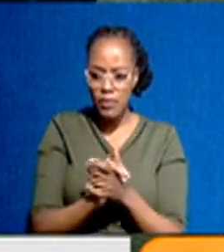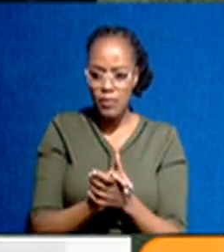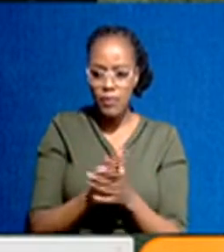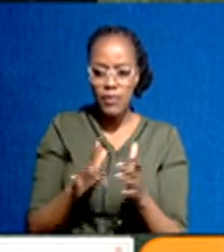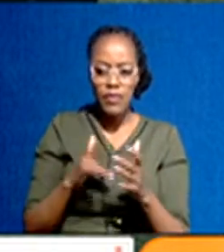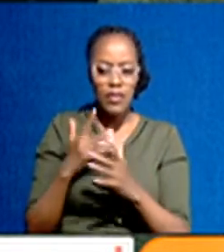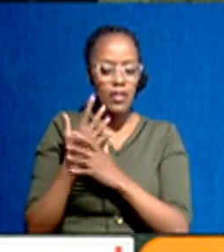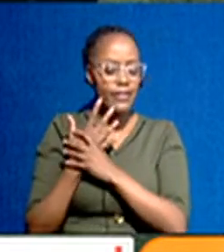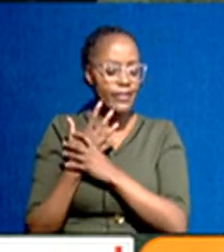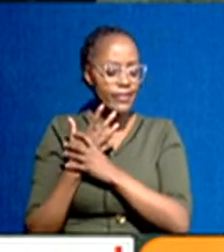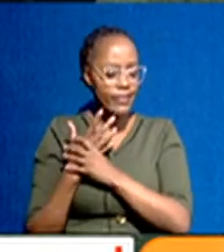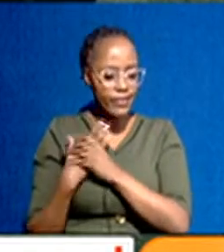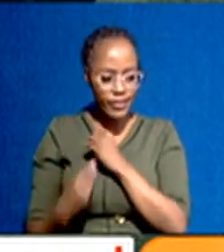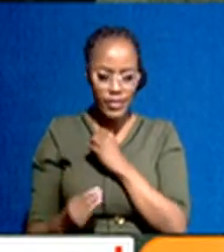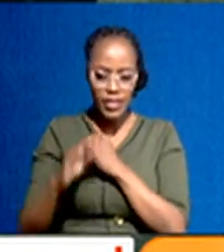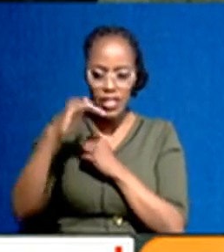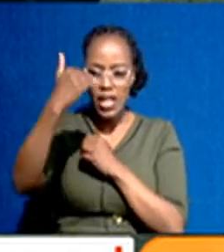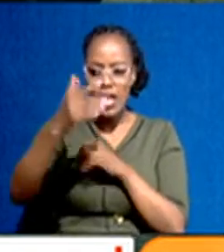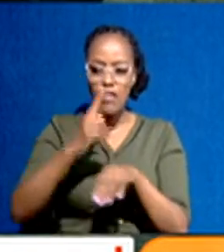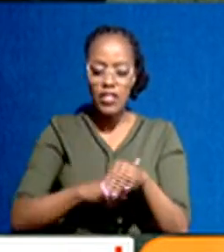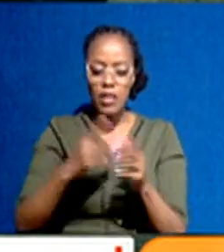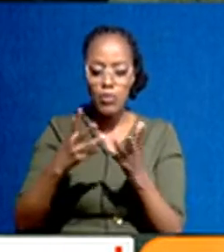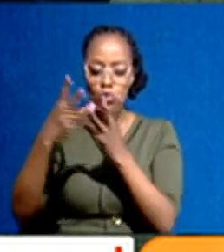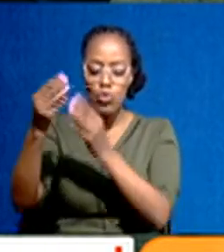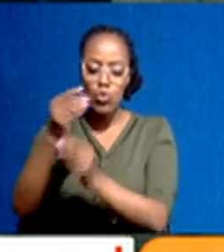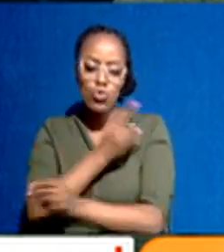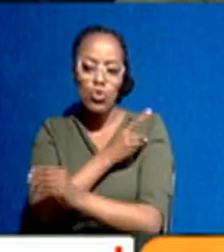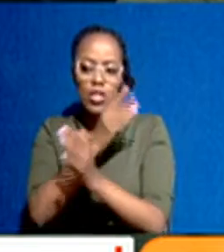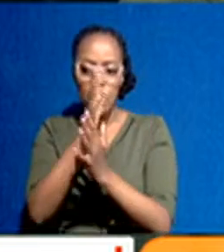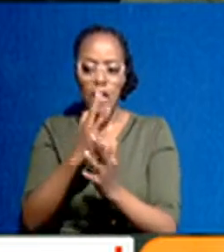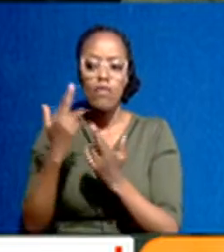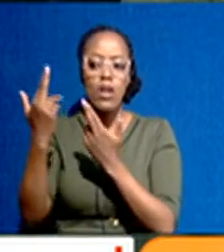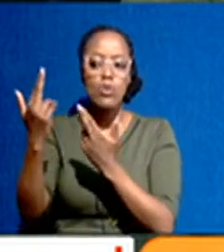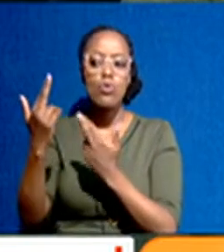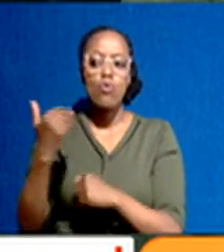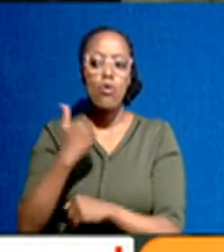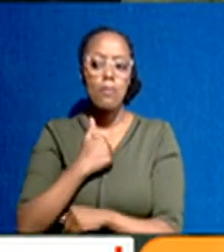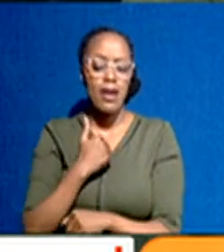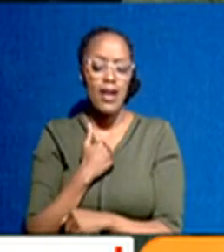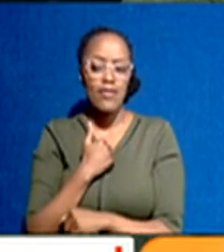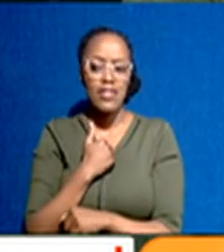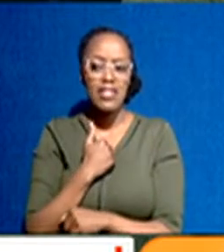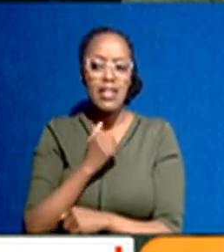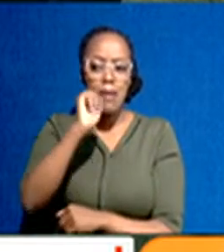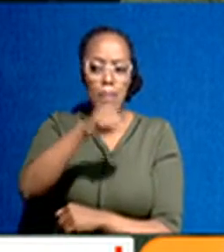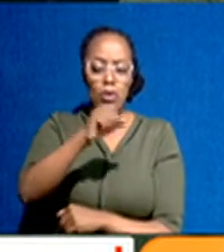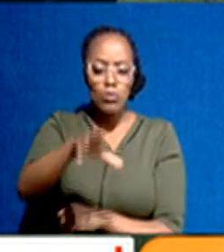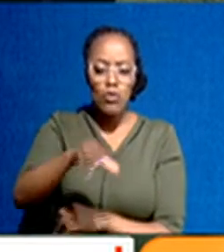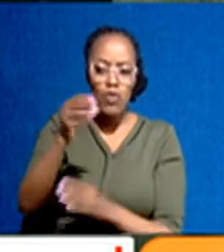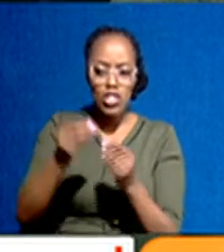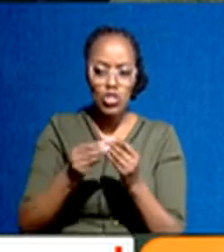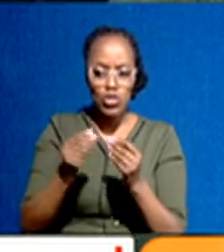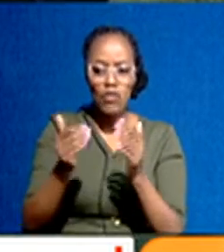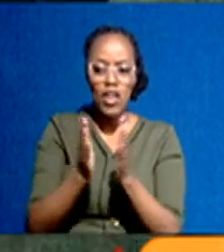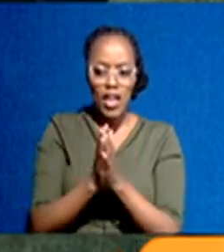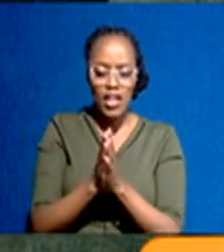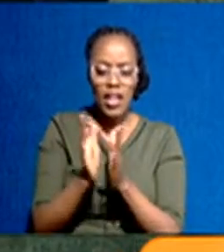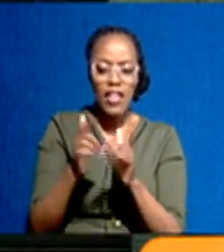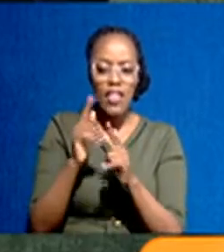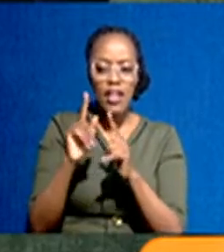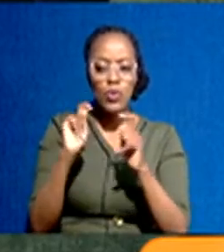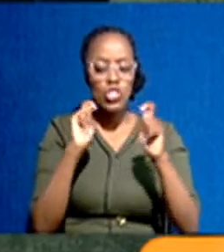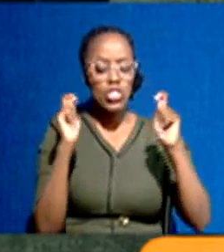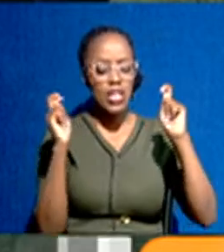heartbreaking. Like, every time you go to a dentist, you'd go with hope that they would find a solution and you finally change and